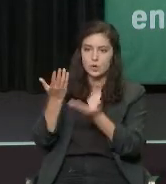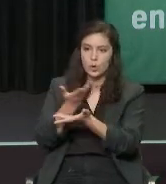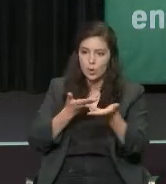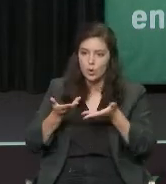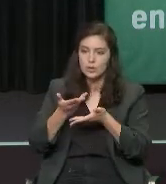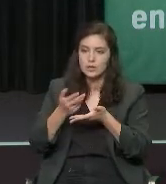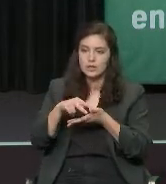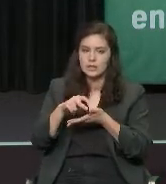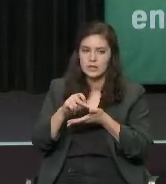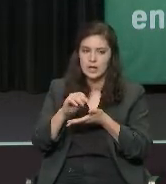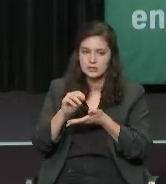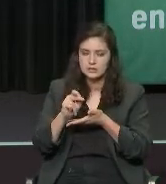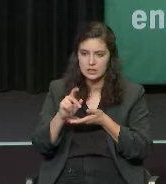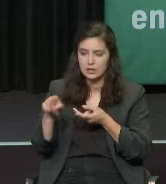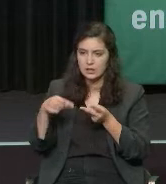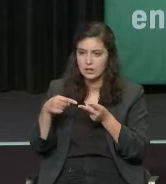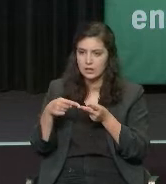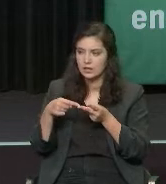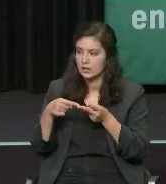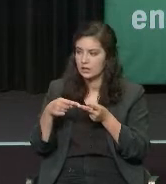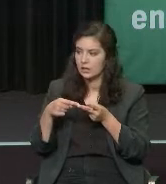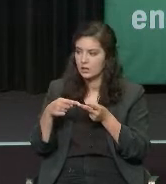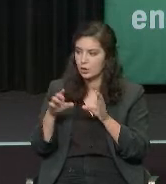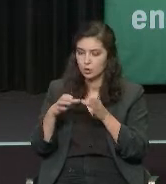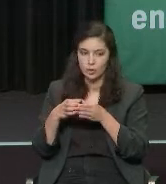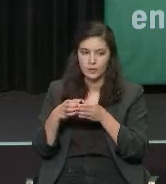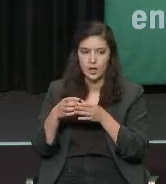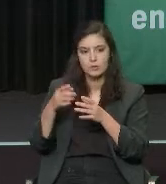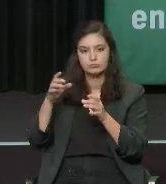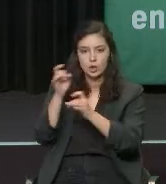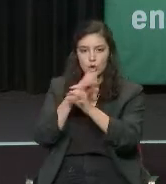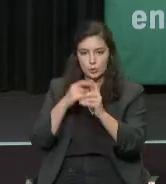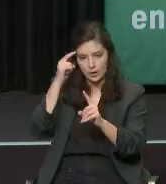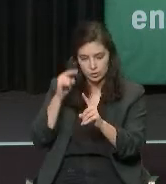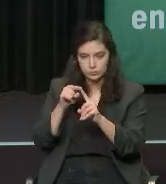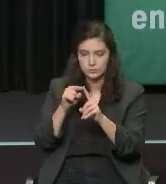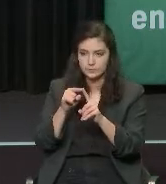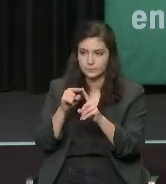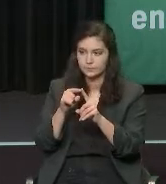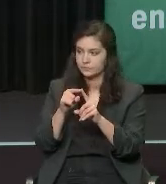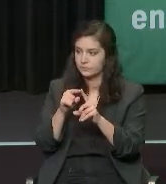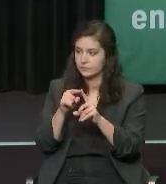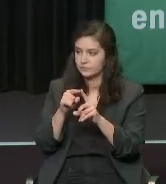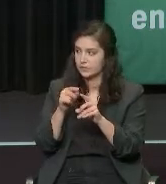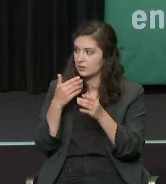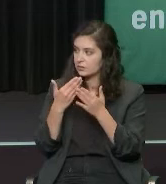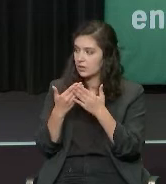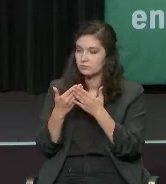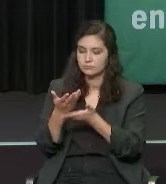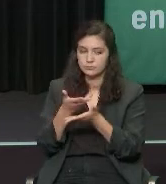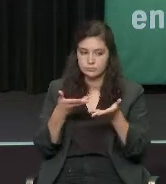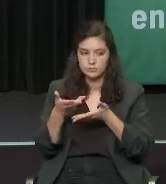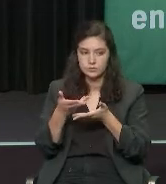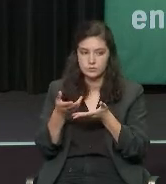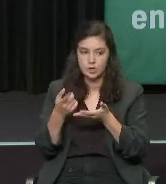NISAR and the biomass European mission that use radar technology. So